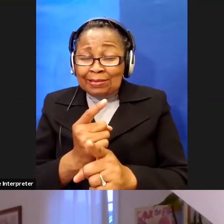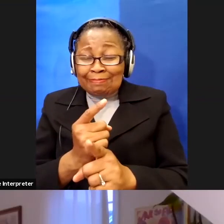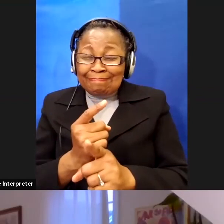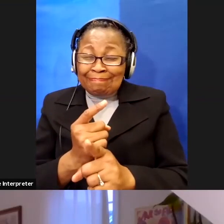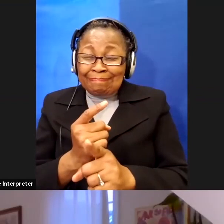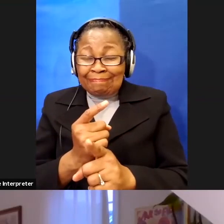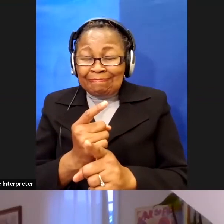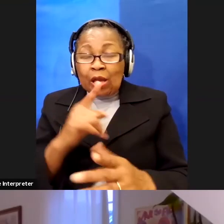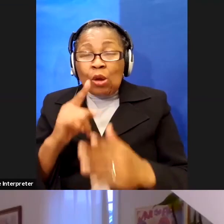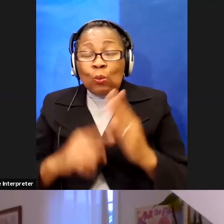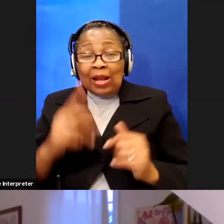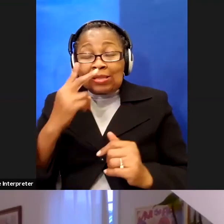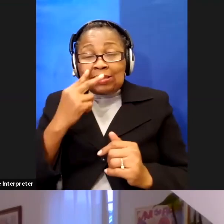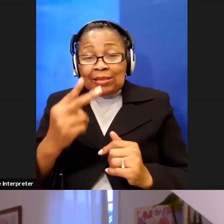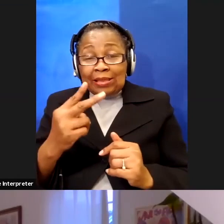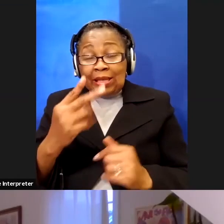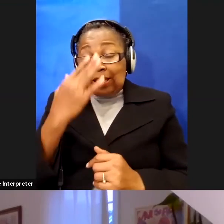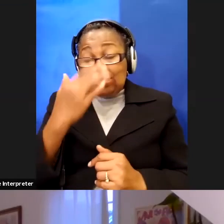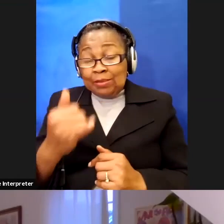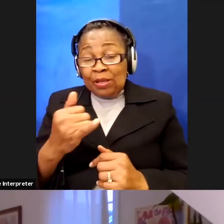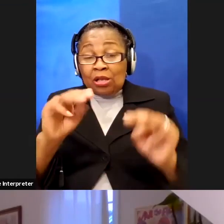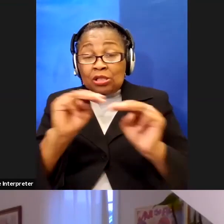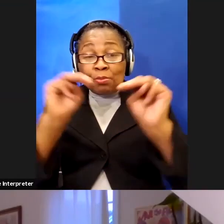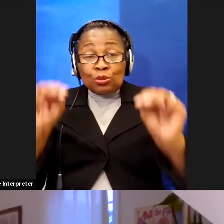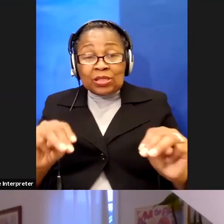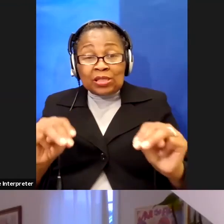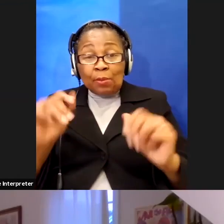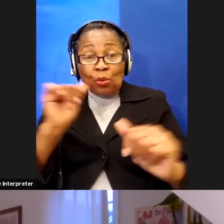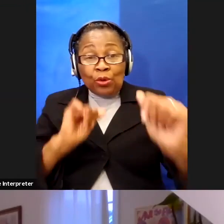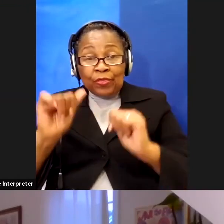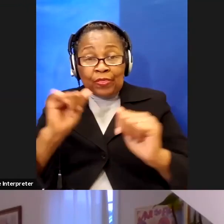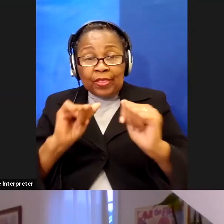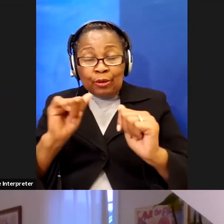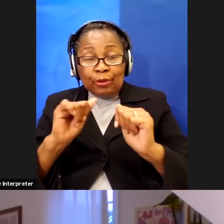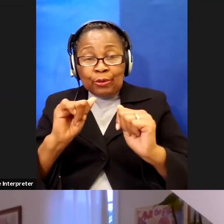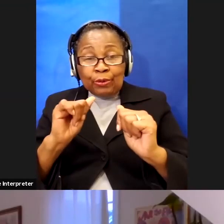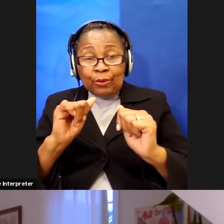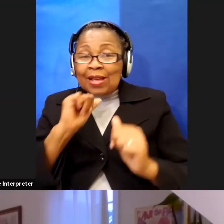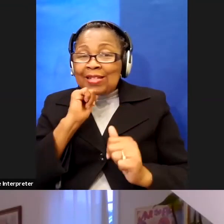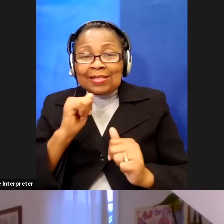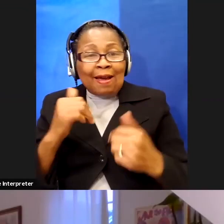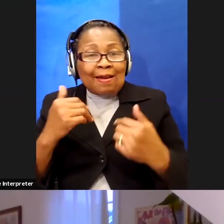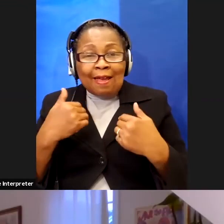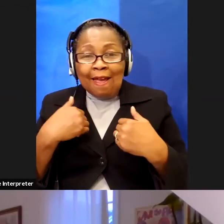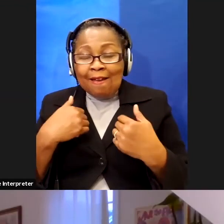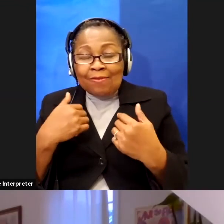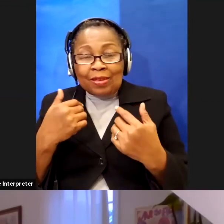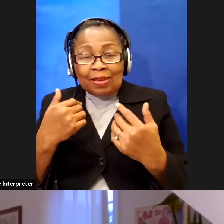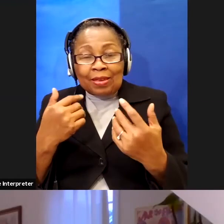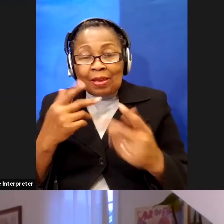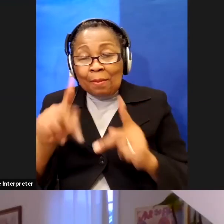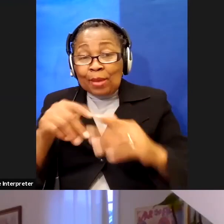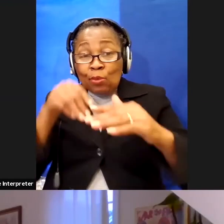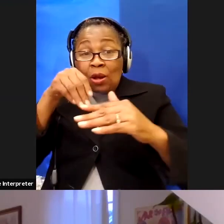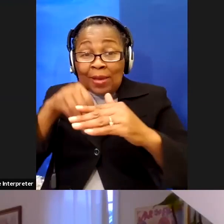that because a museum or theater isn't having as people coming into